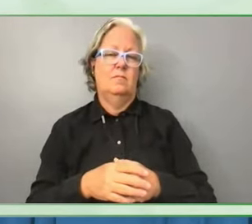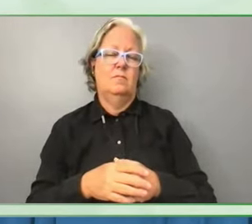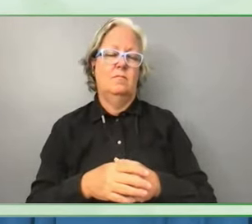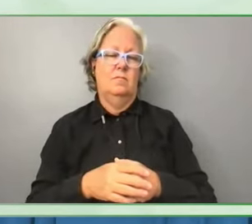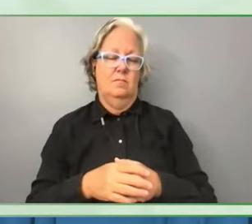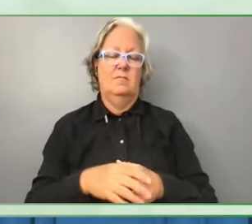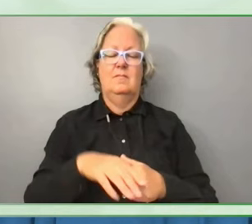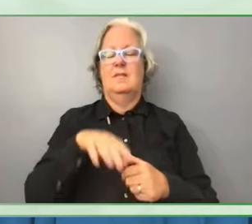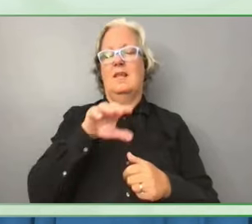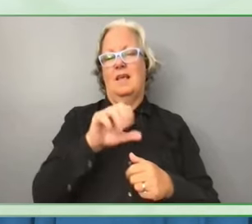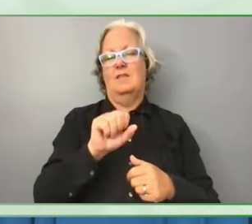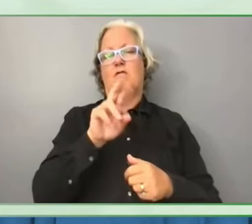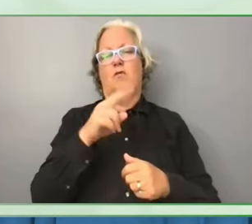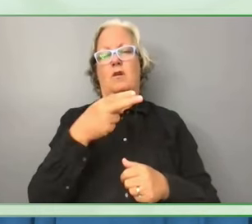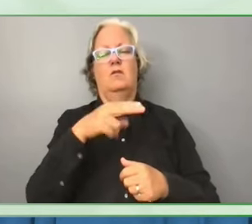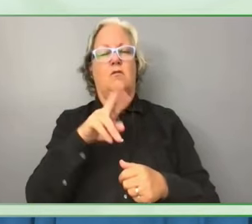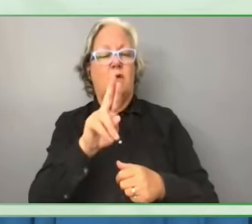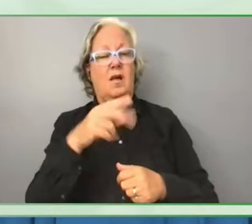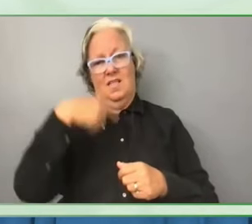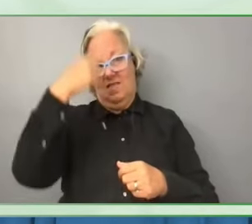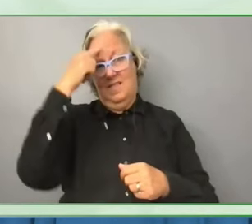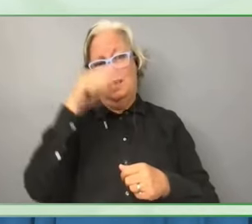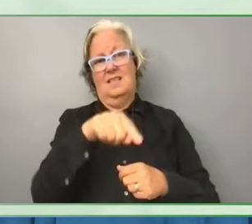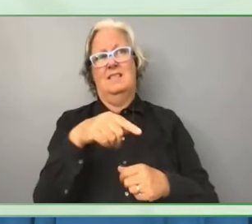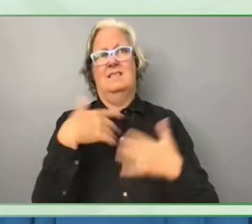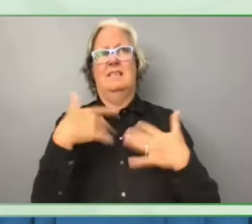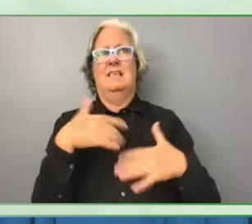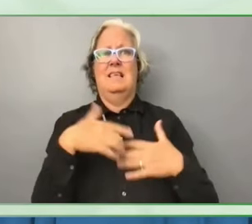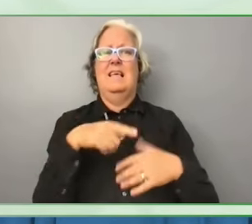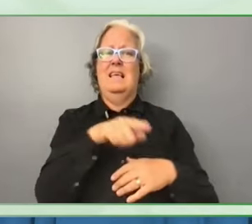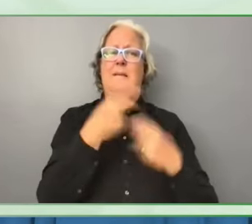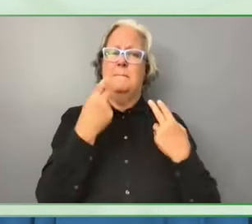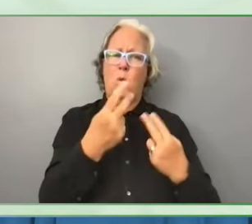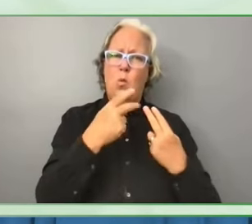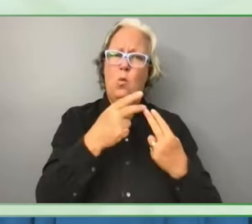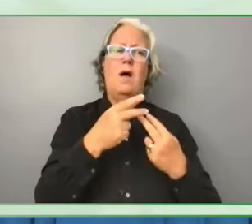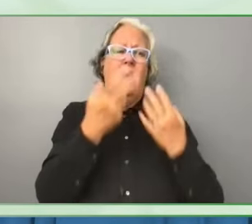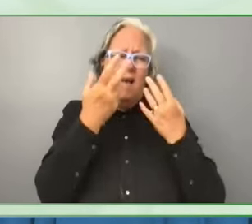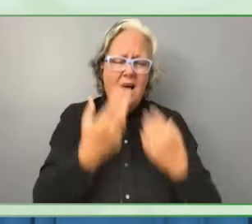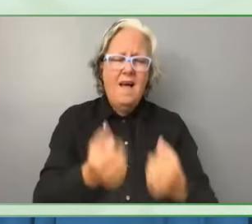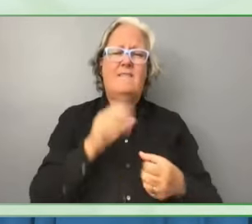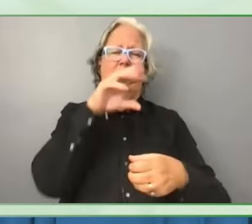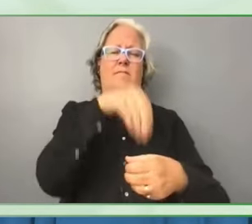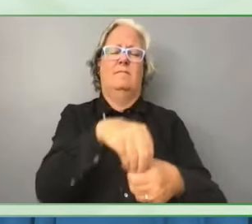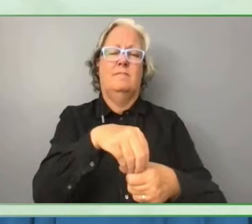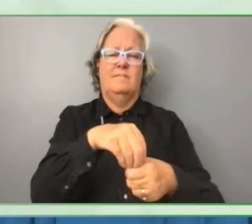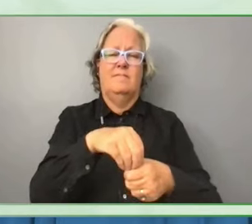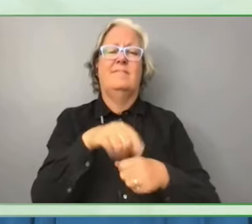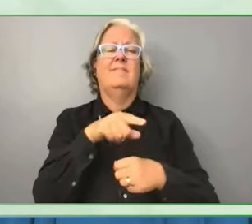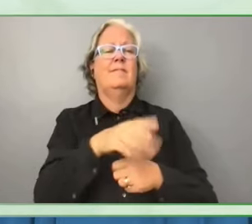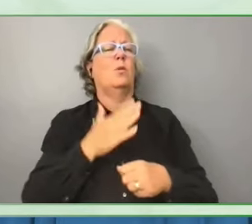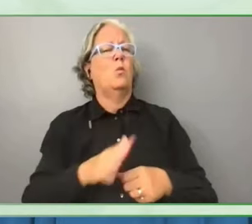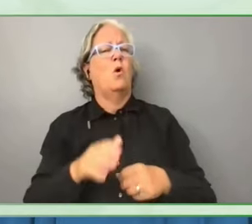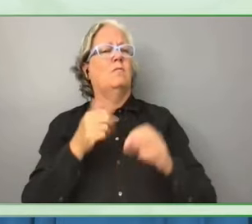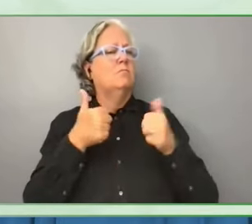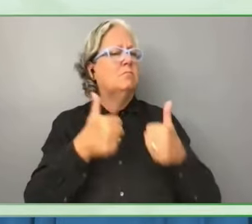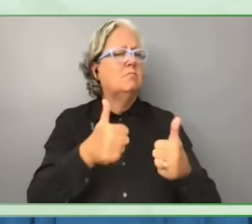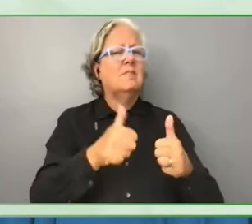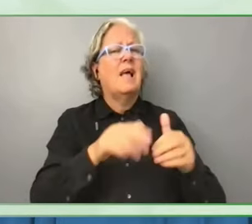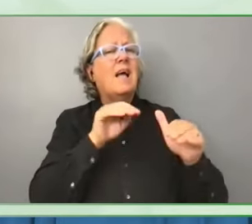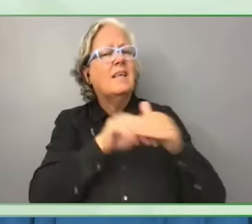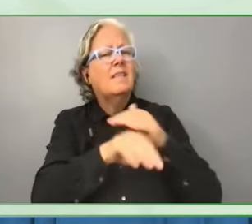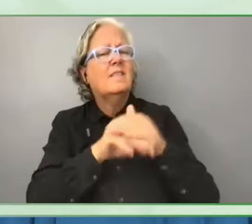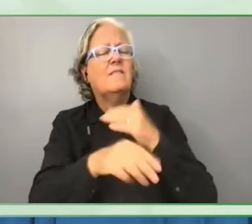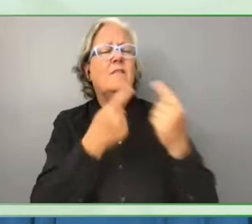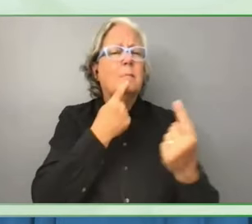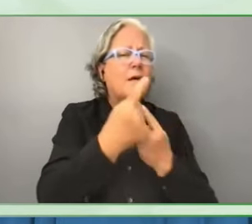inaccessible SRHR is caused partly by the inaccessible information and services, but there are multiple layers to the